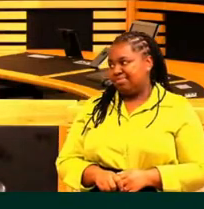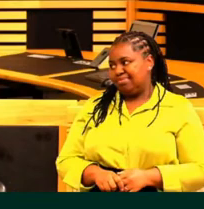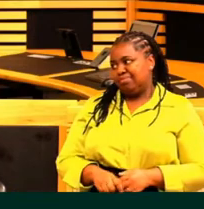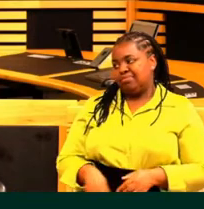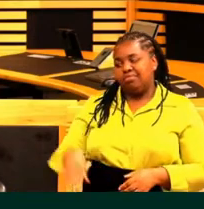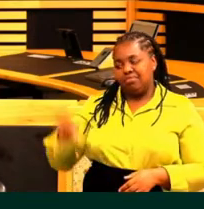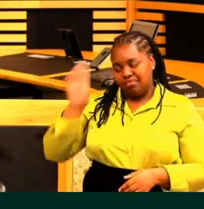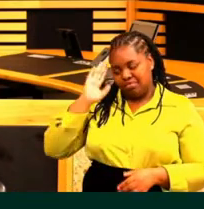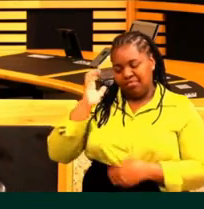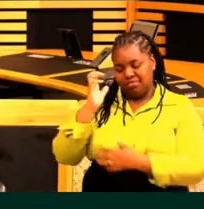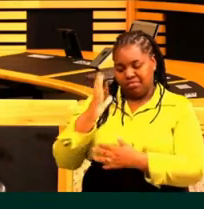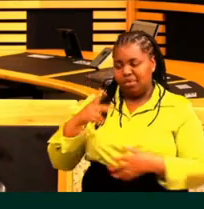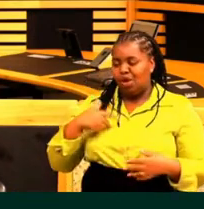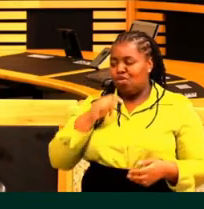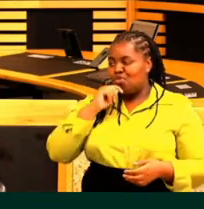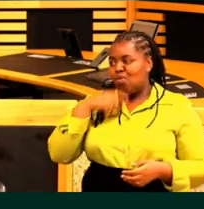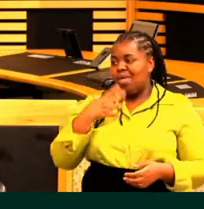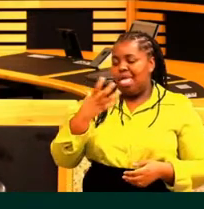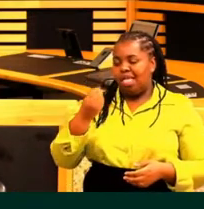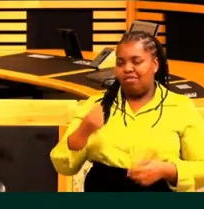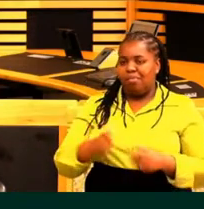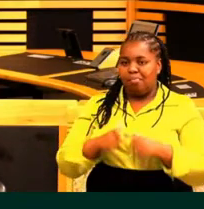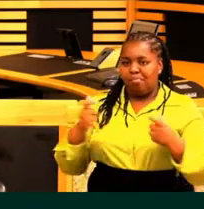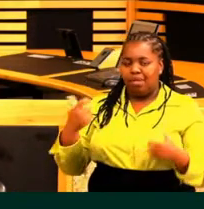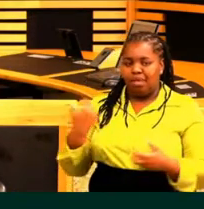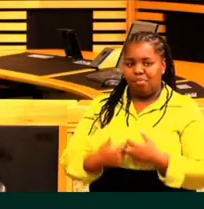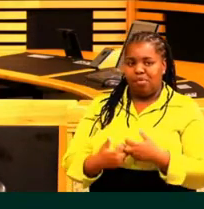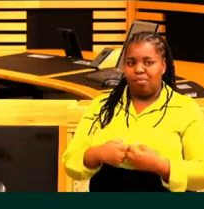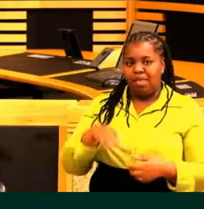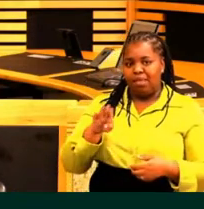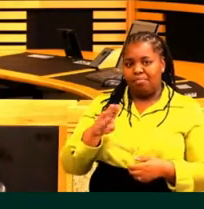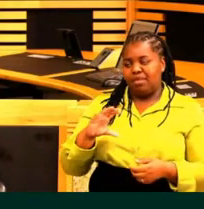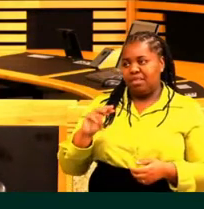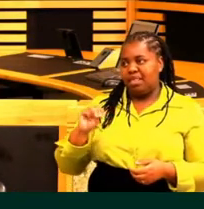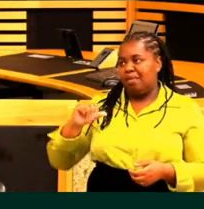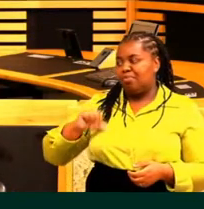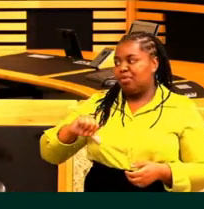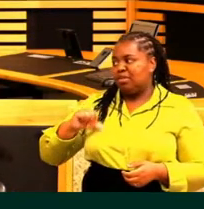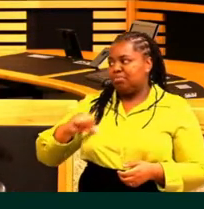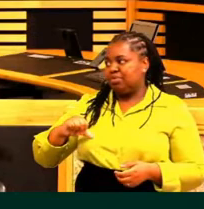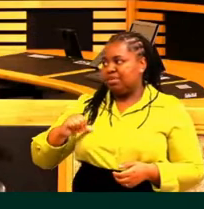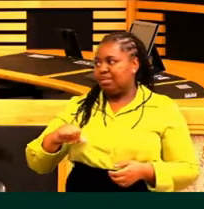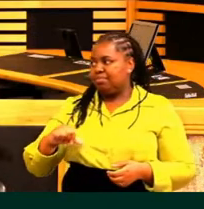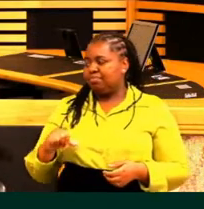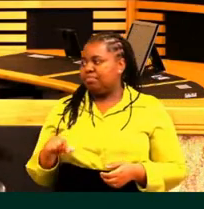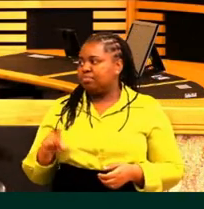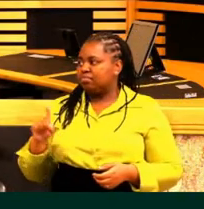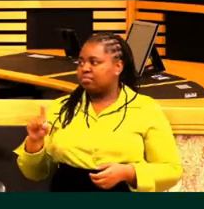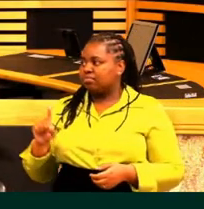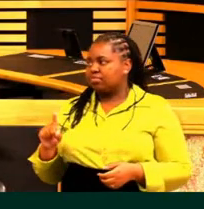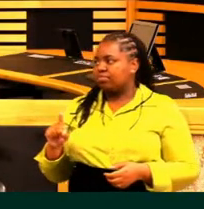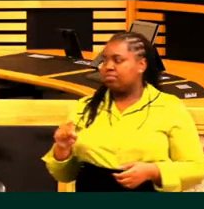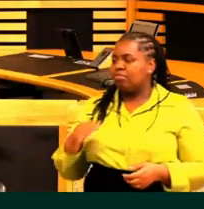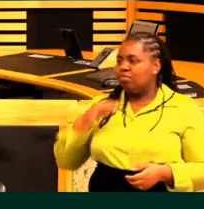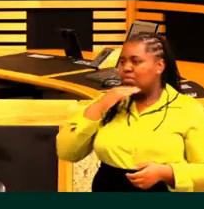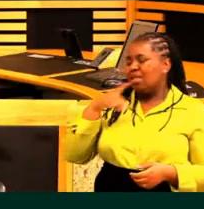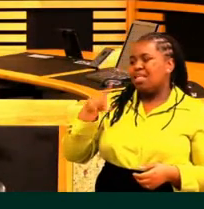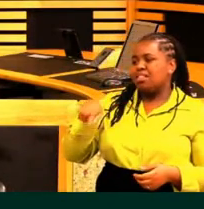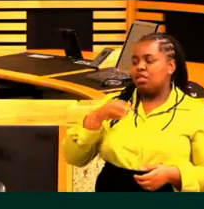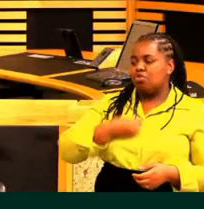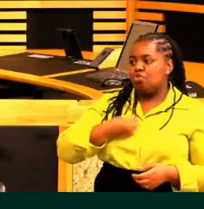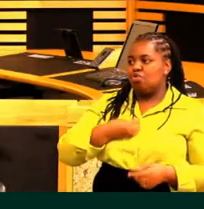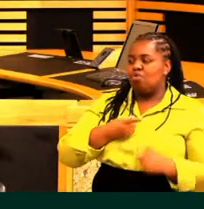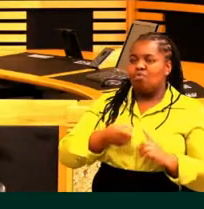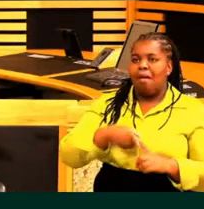there is a major problem in Buffalo City municipality air roof culture whereby young people from